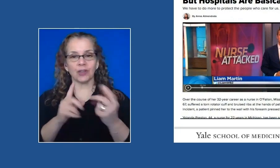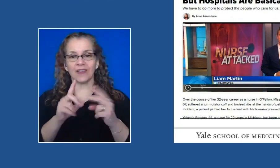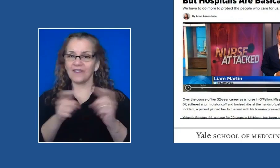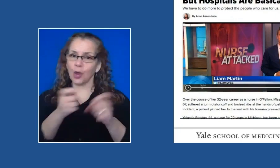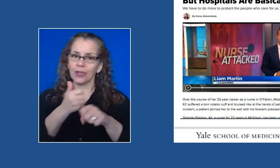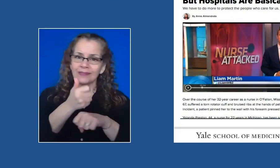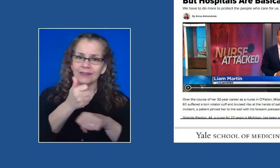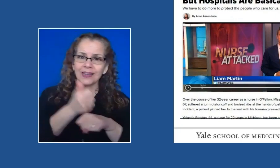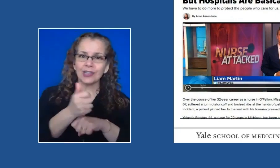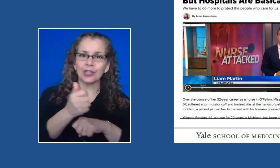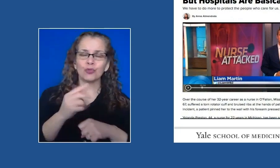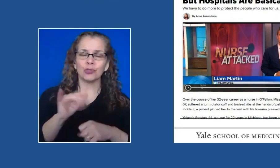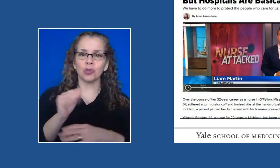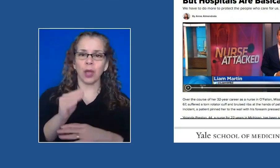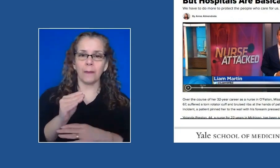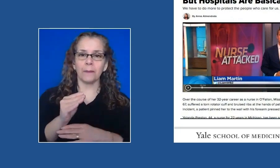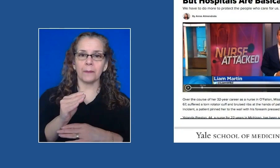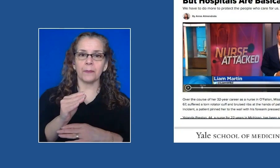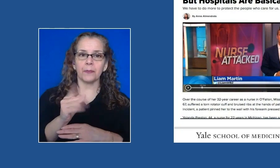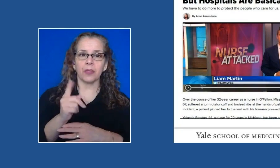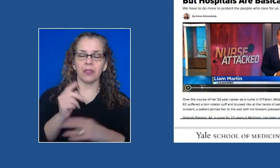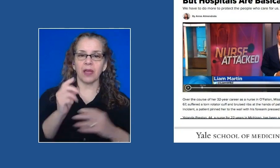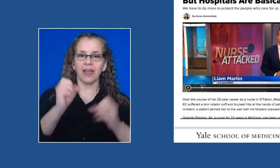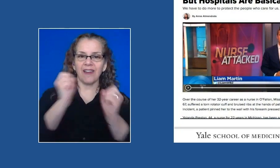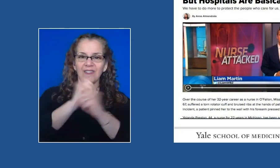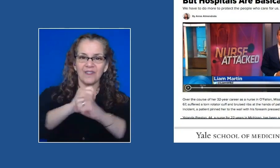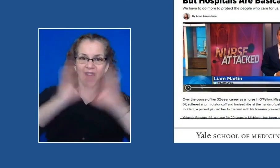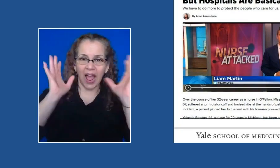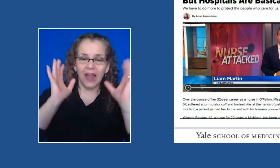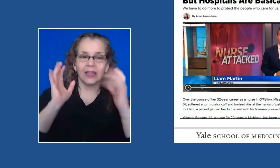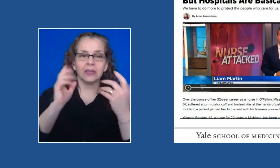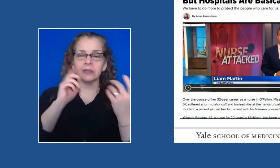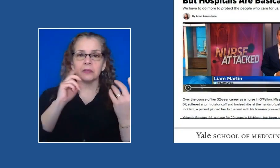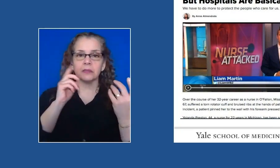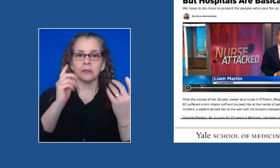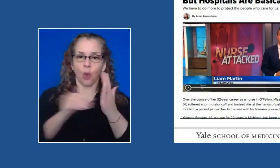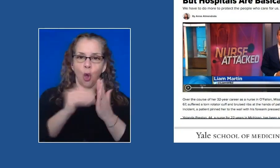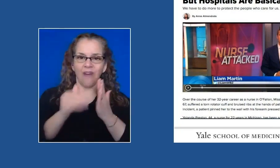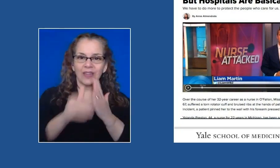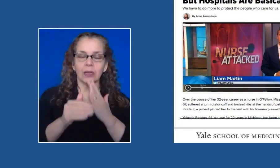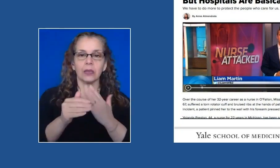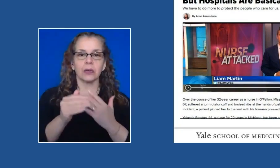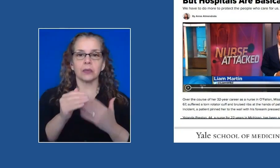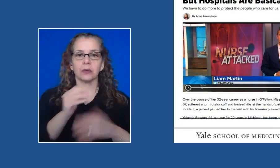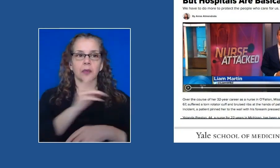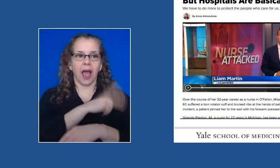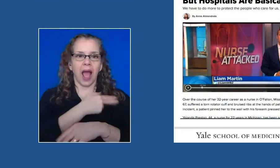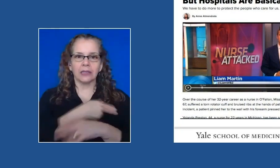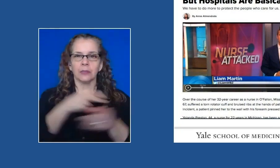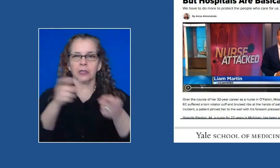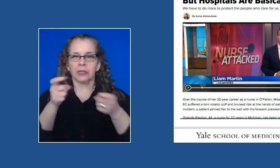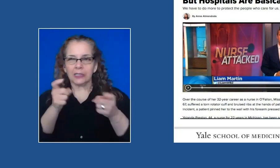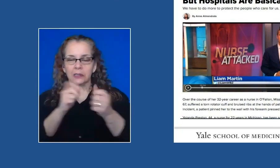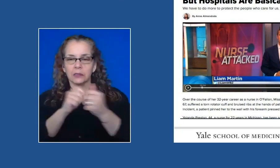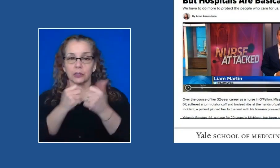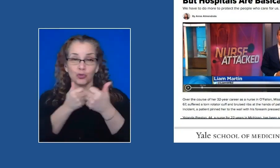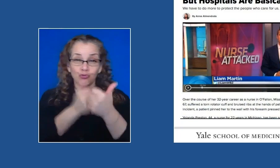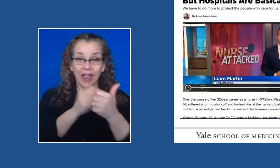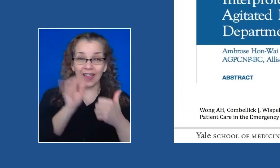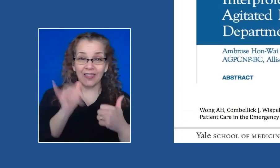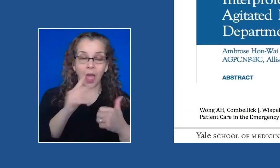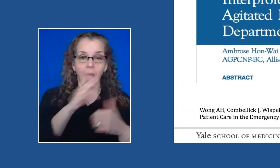receiving violence at record rates, and hospitals are having trouble policing that and regulating that, tracking that, as well as preventing